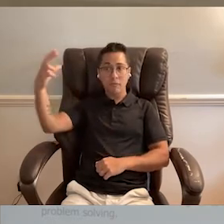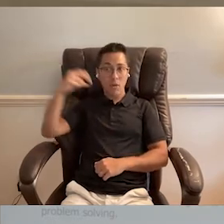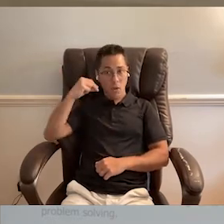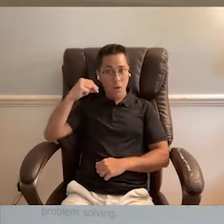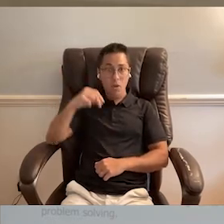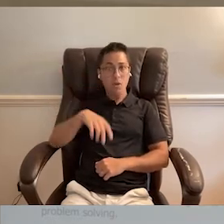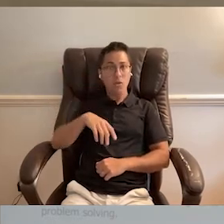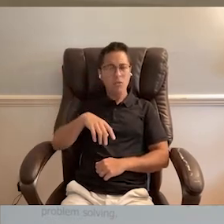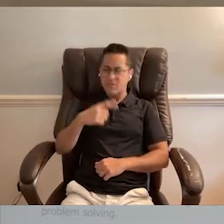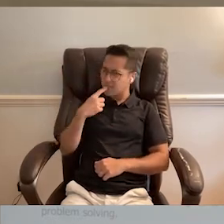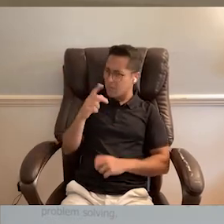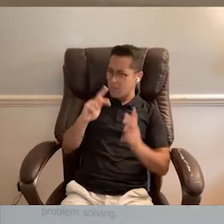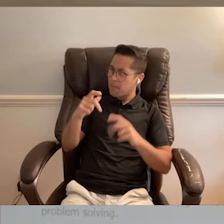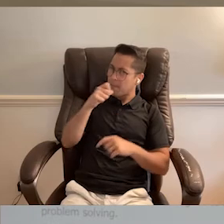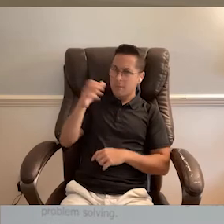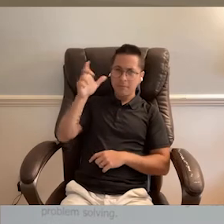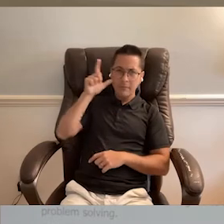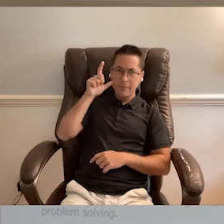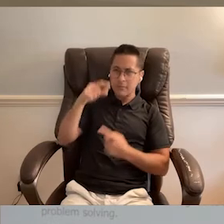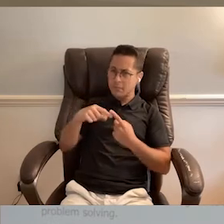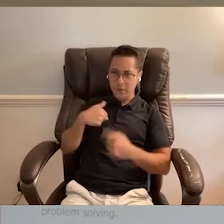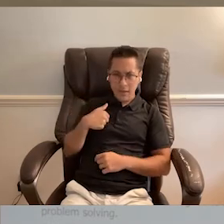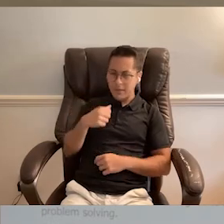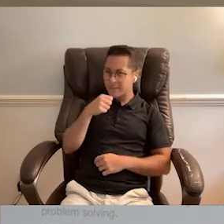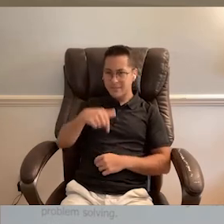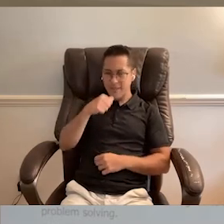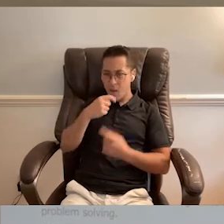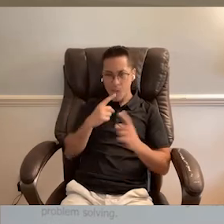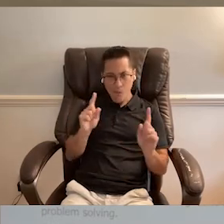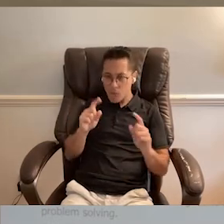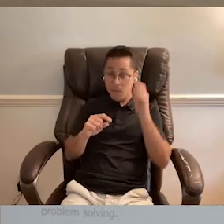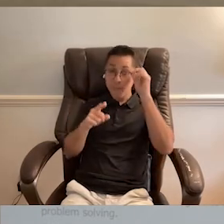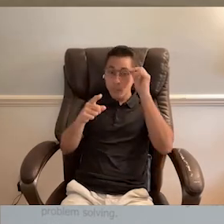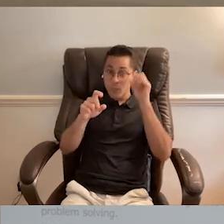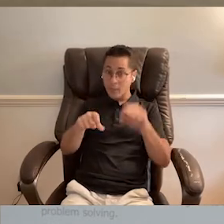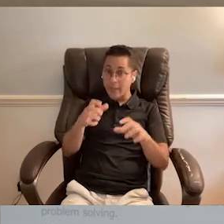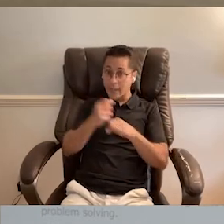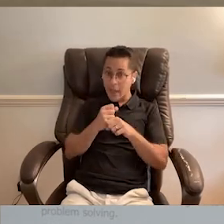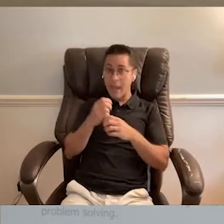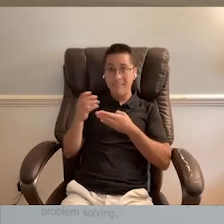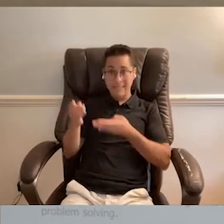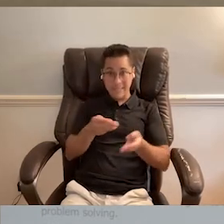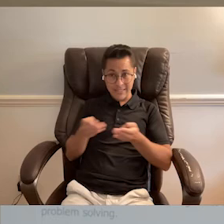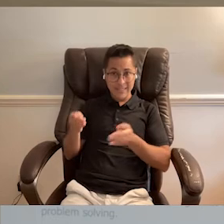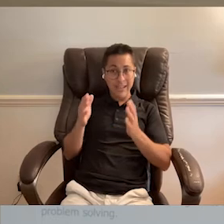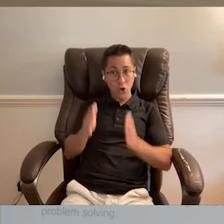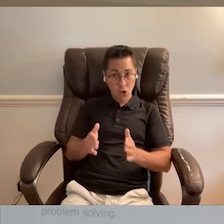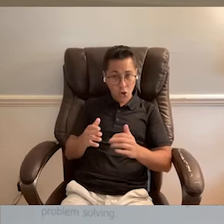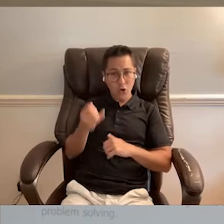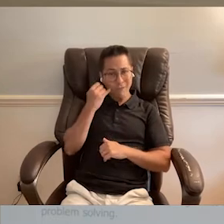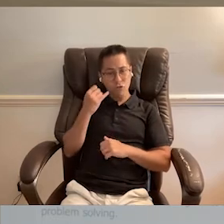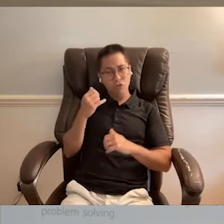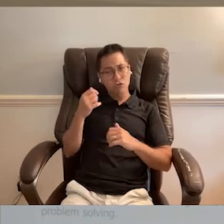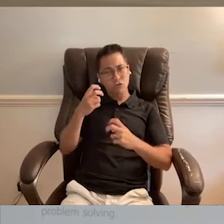not listening to me, this isn't working, you can either get a facilitator. If you're having trouble at the school level, not